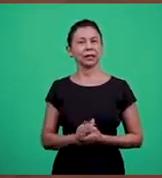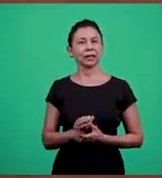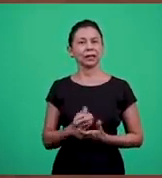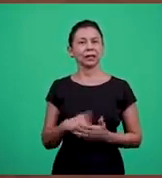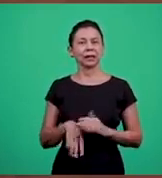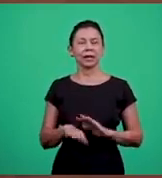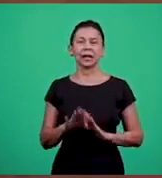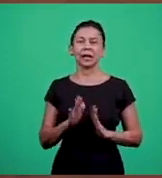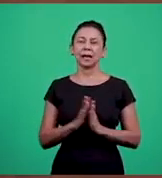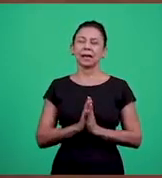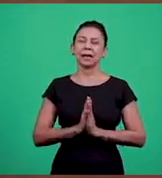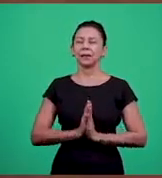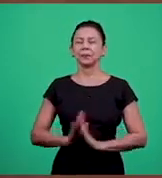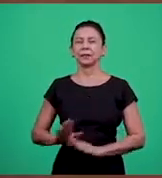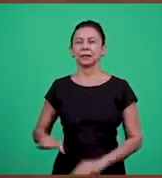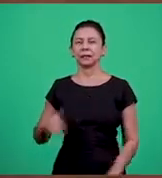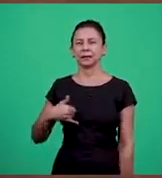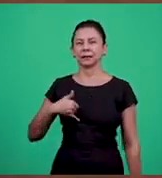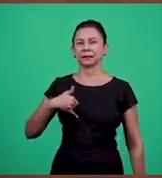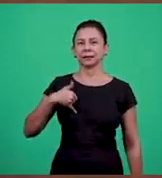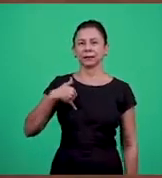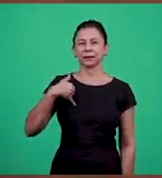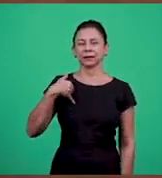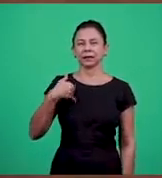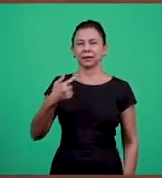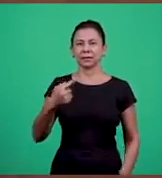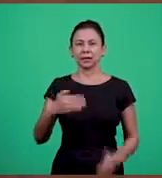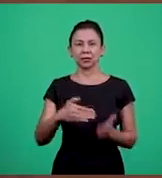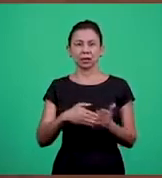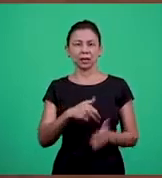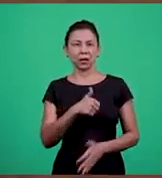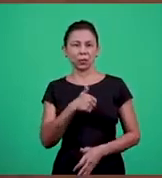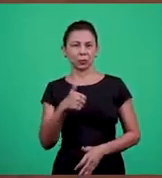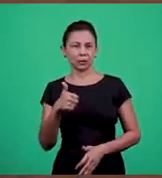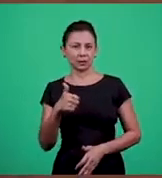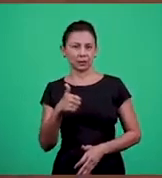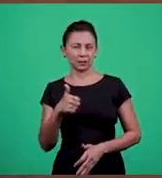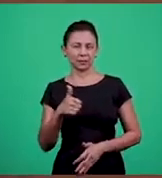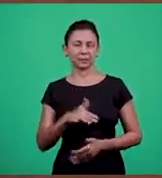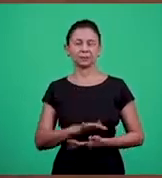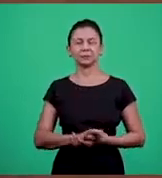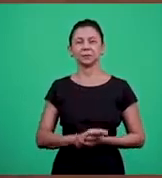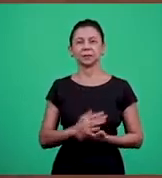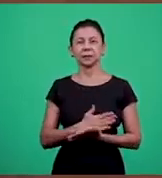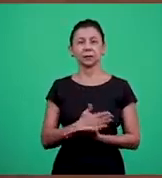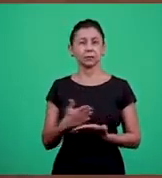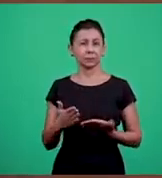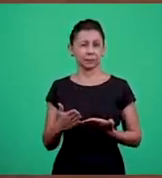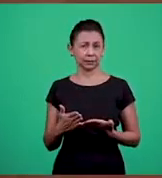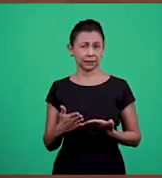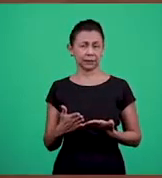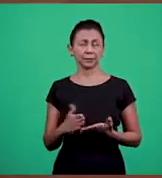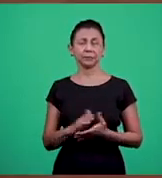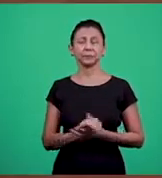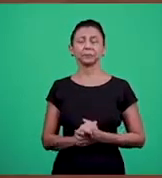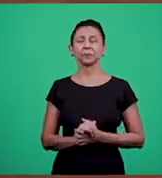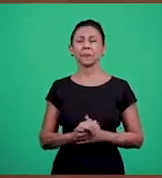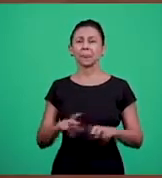up of children from 7 to 11 years old. For us to begin this period, we're going to